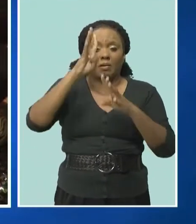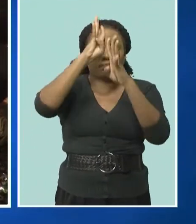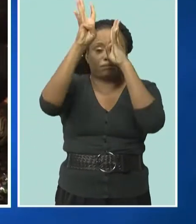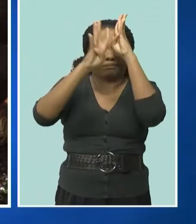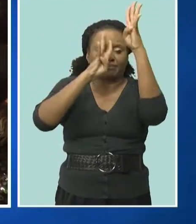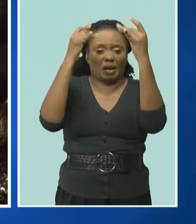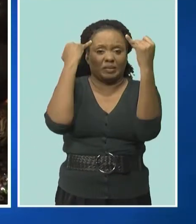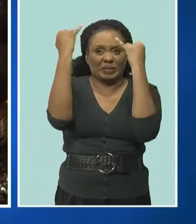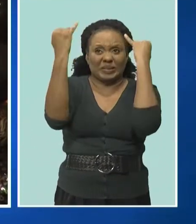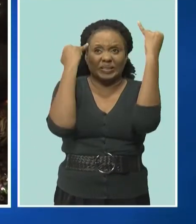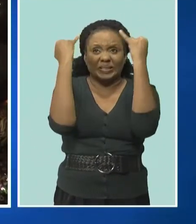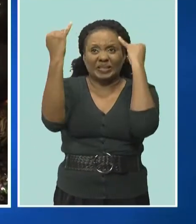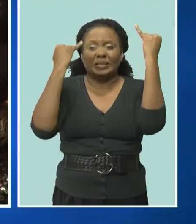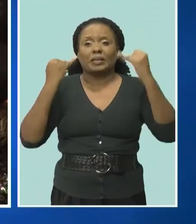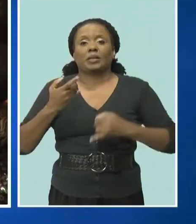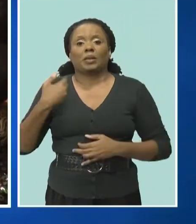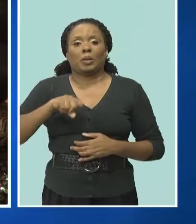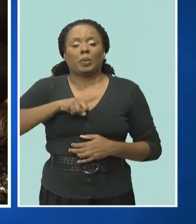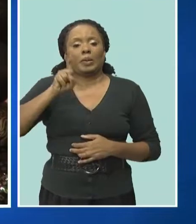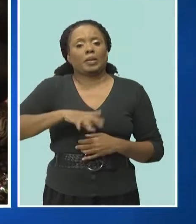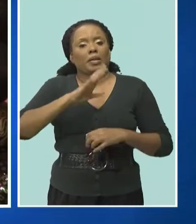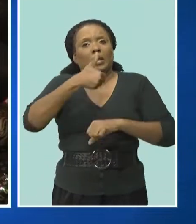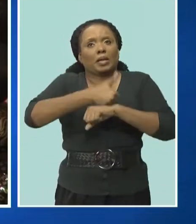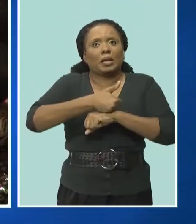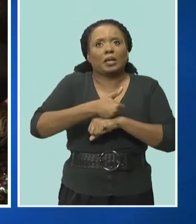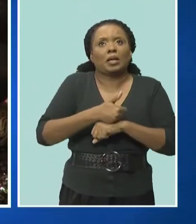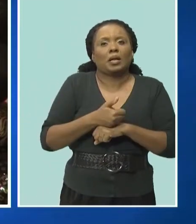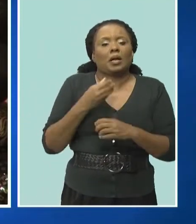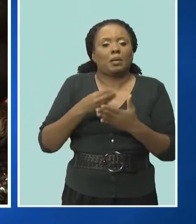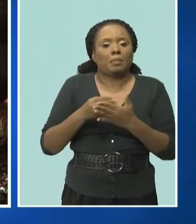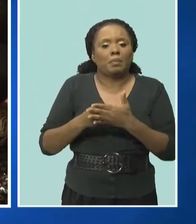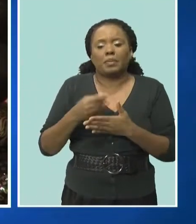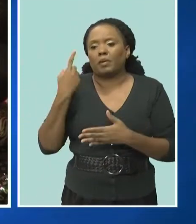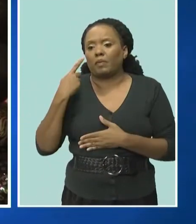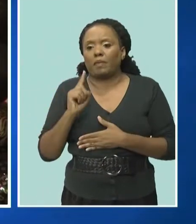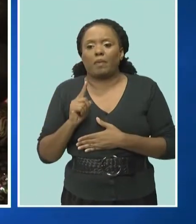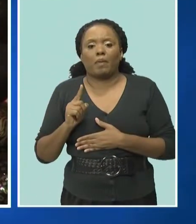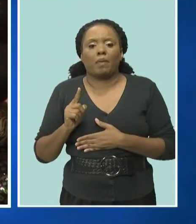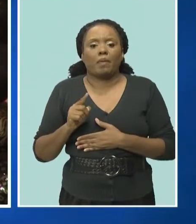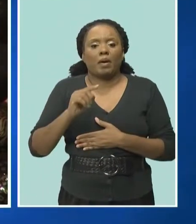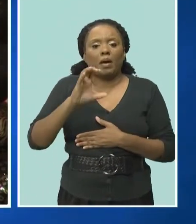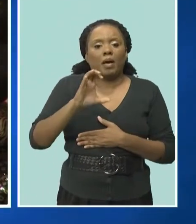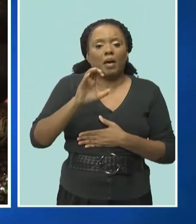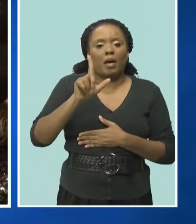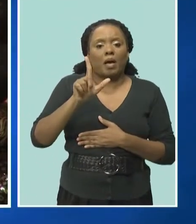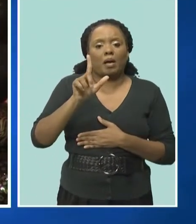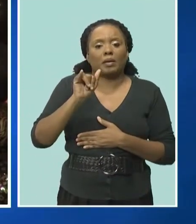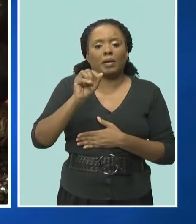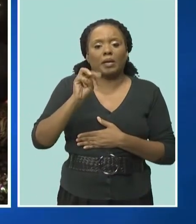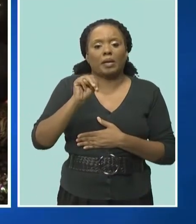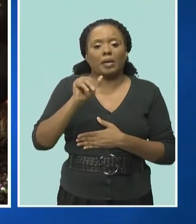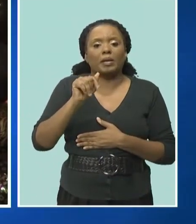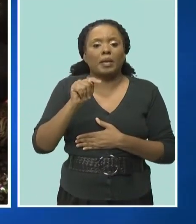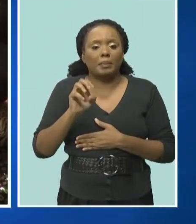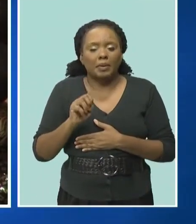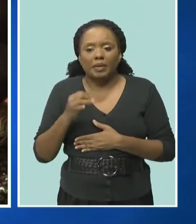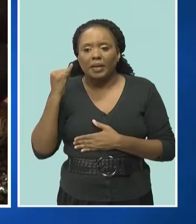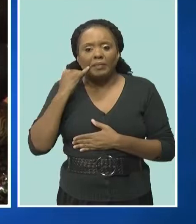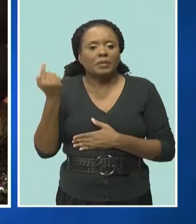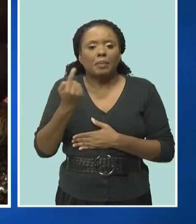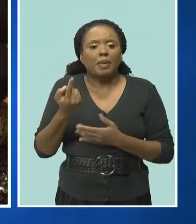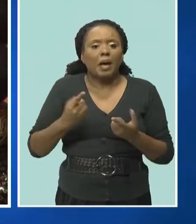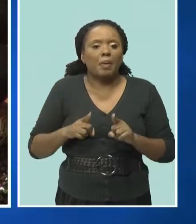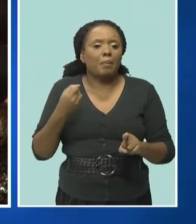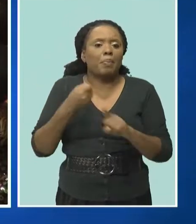be innovative with the establishment of a loss and damage fund for climate. And the recognition, therefore, that if we are going